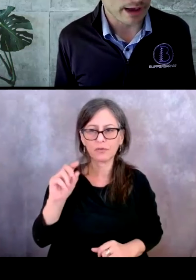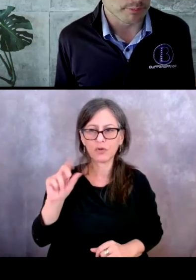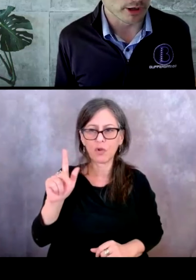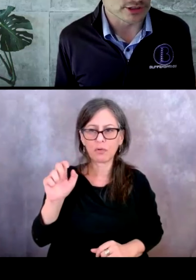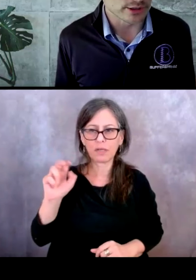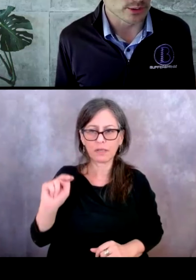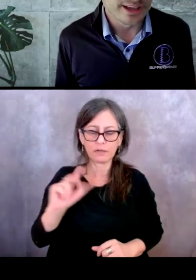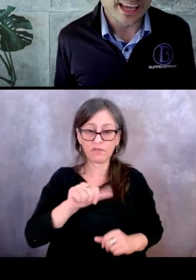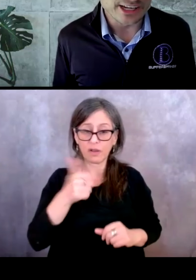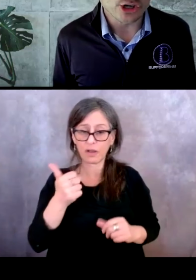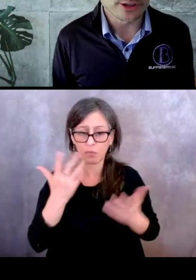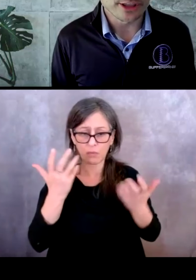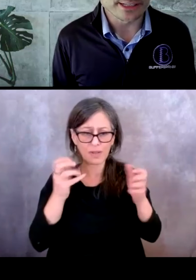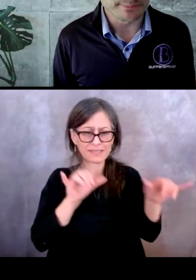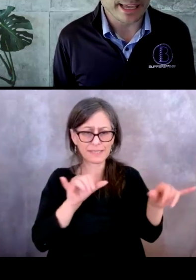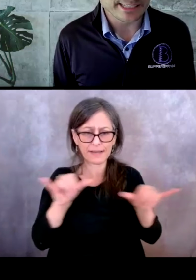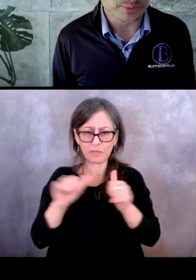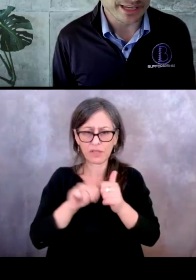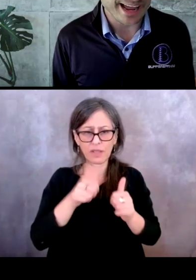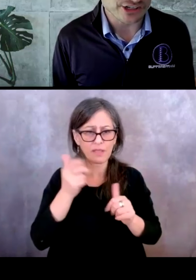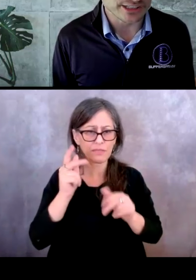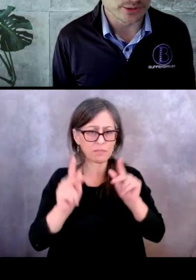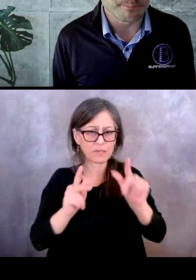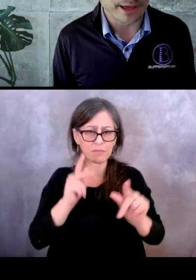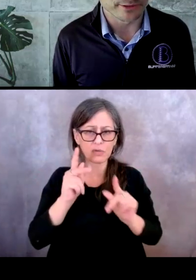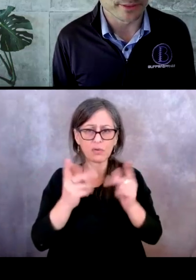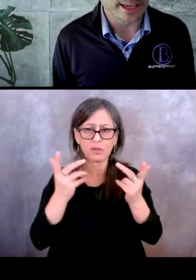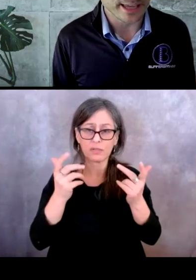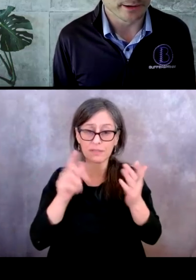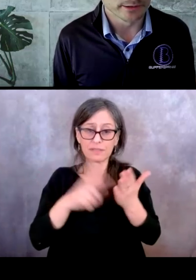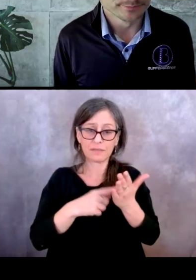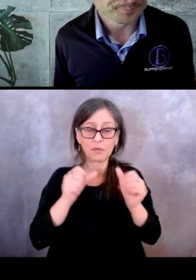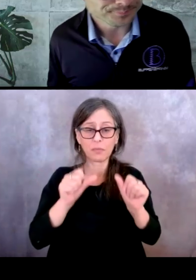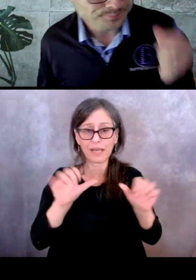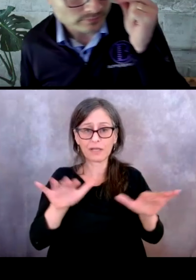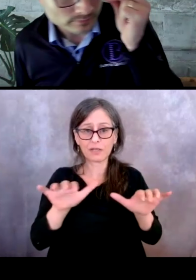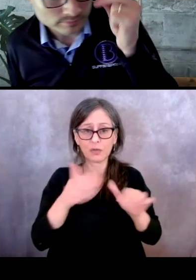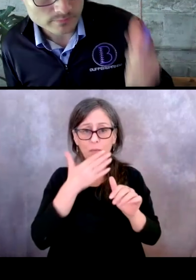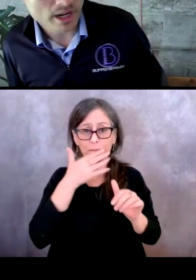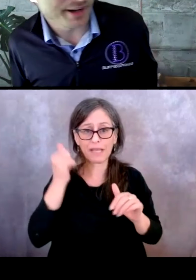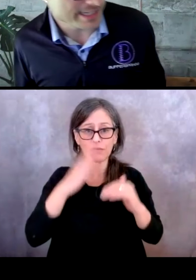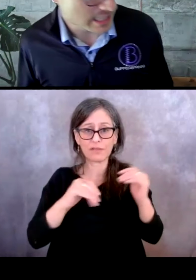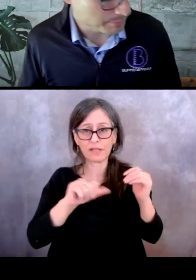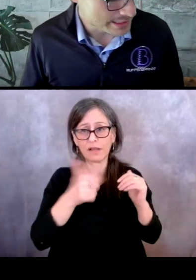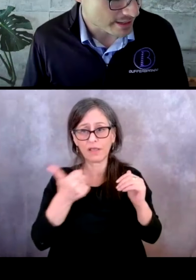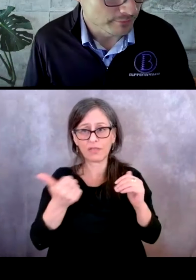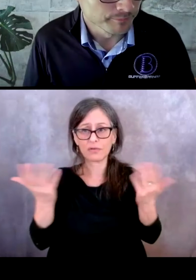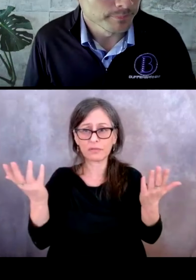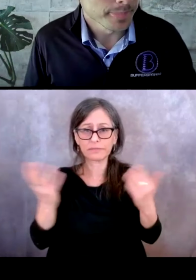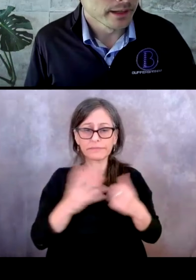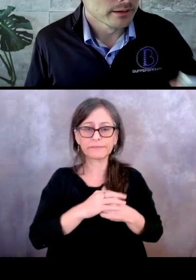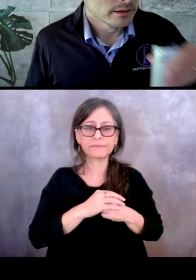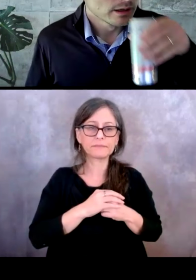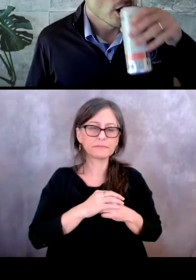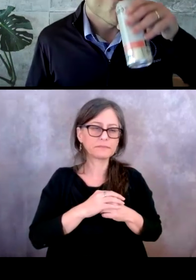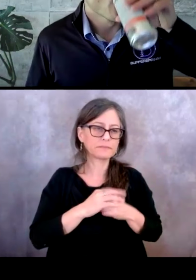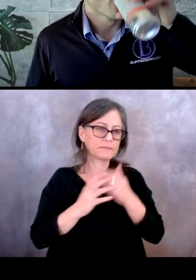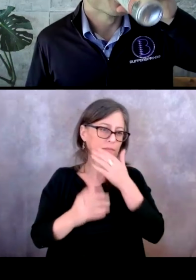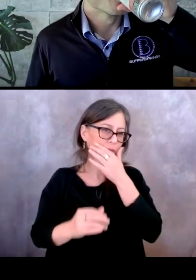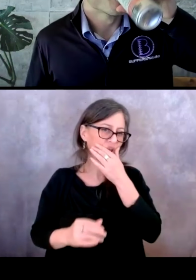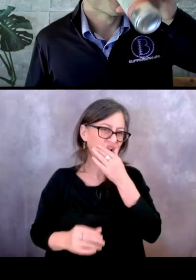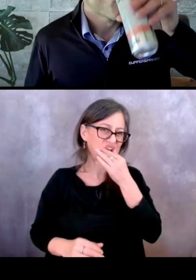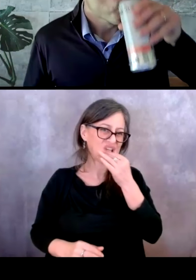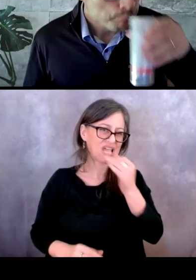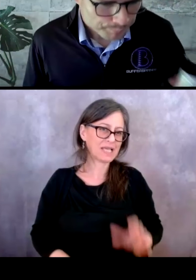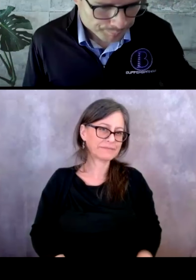other counterparts do and show you that in some cases we can actually do it better than they can. Next slide, please, Kevin.